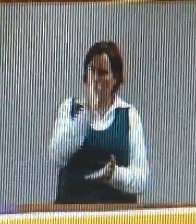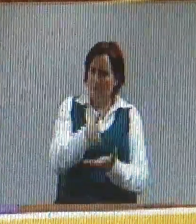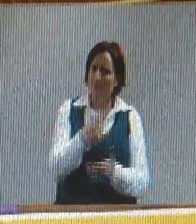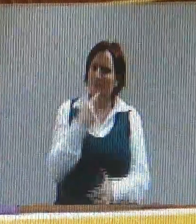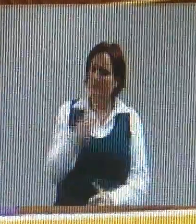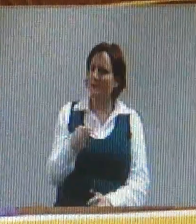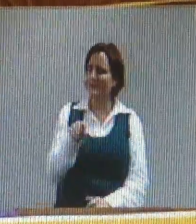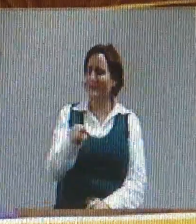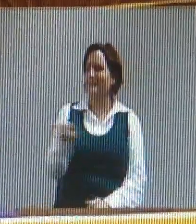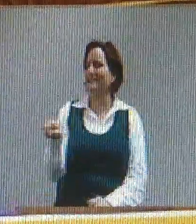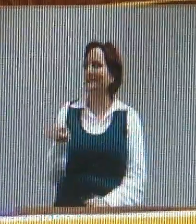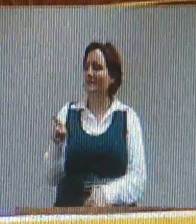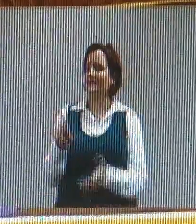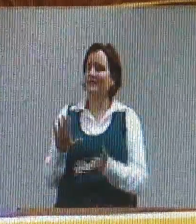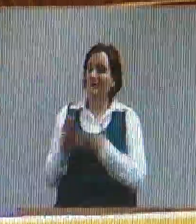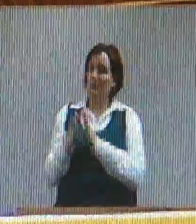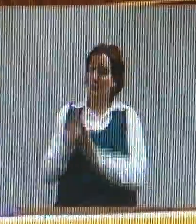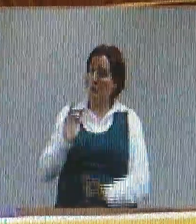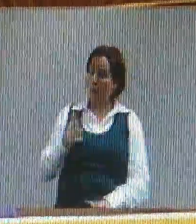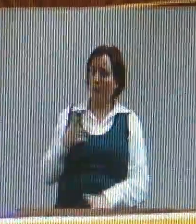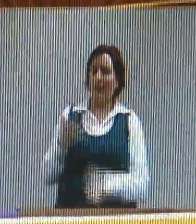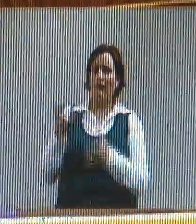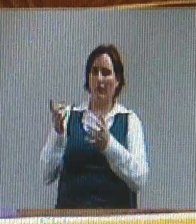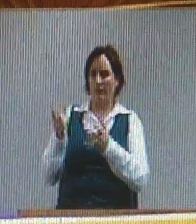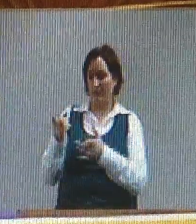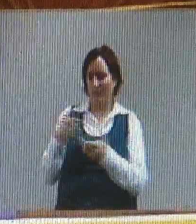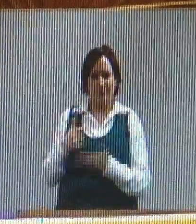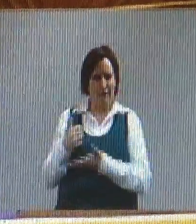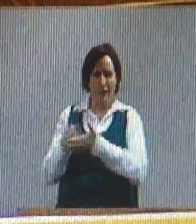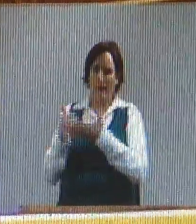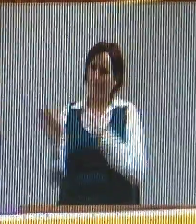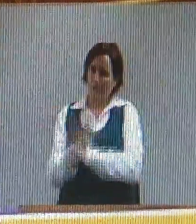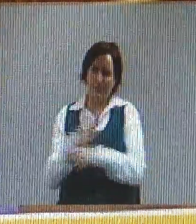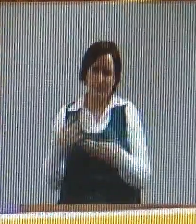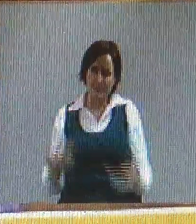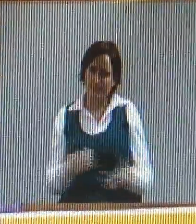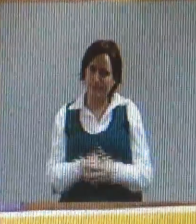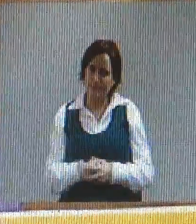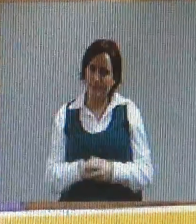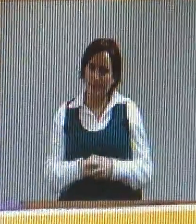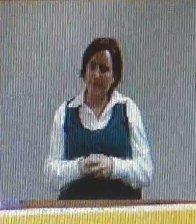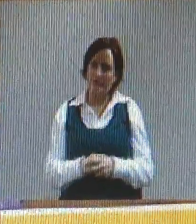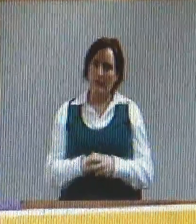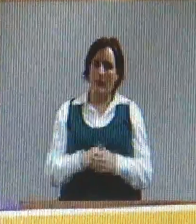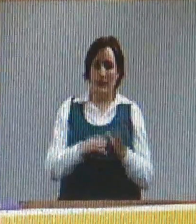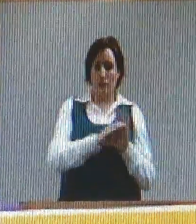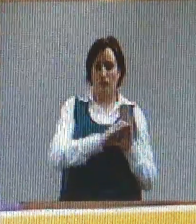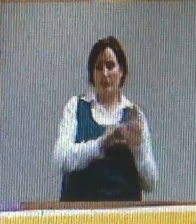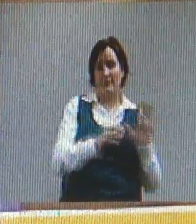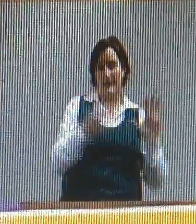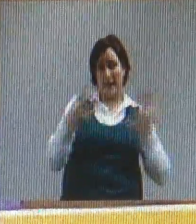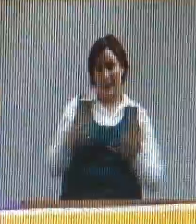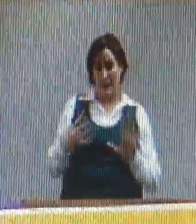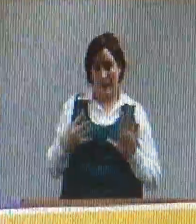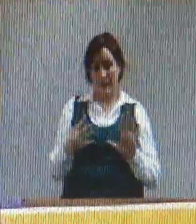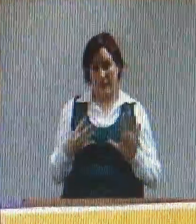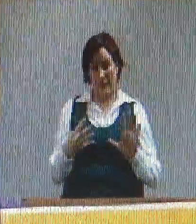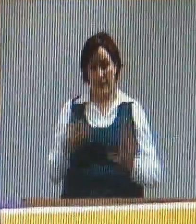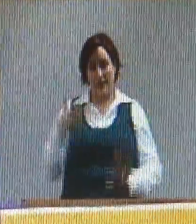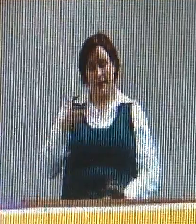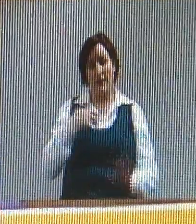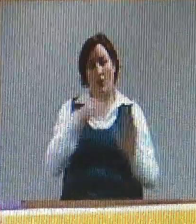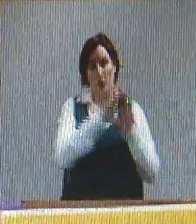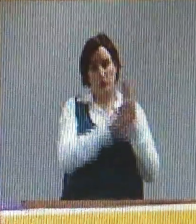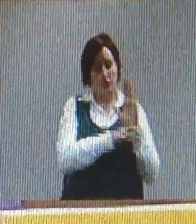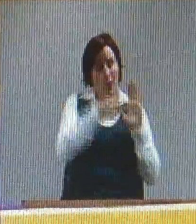although constitutionally enshrined and supported in terms of Chapter 9 of our